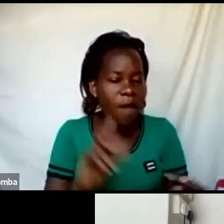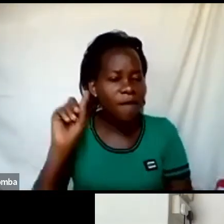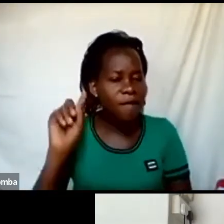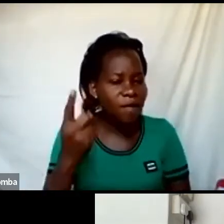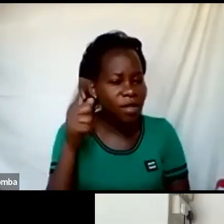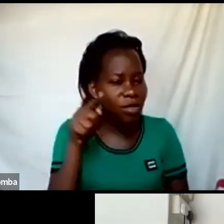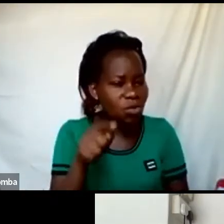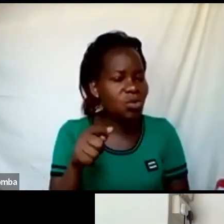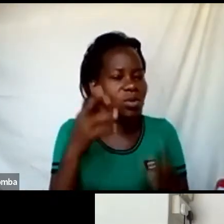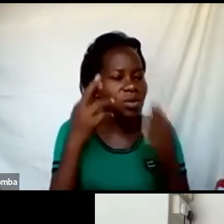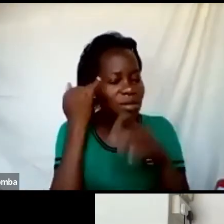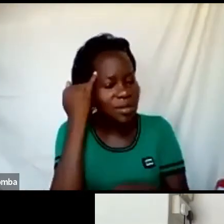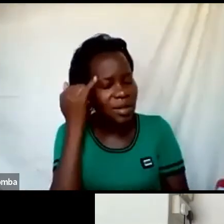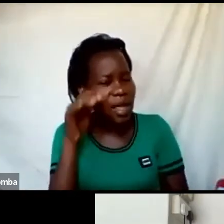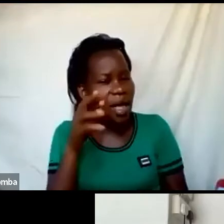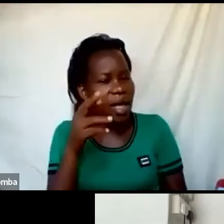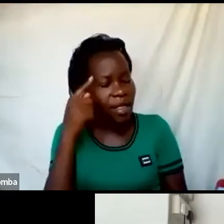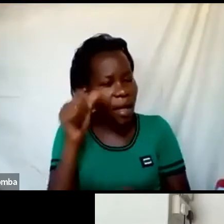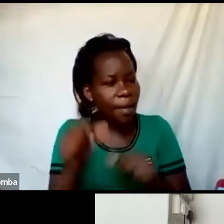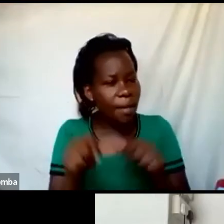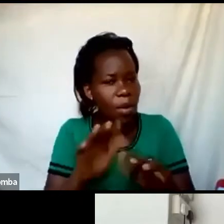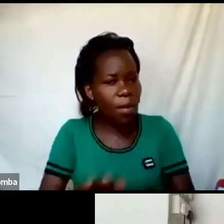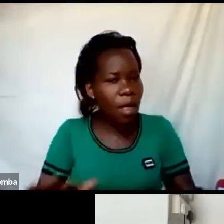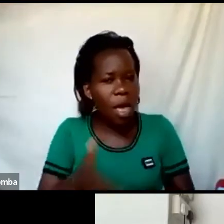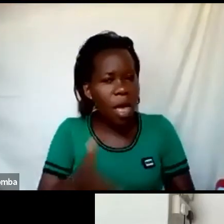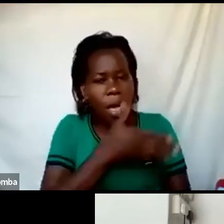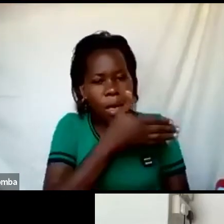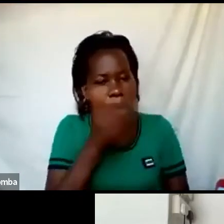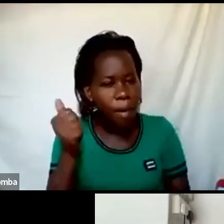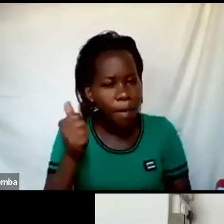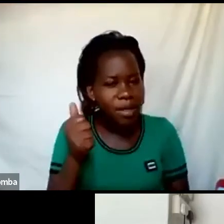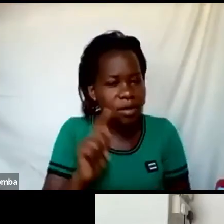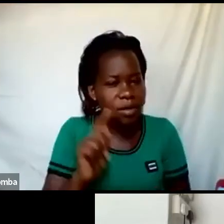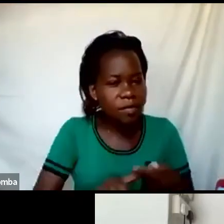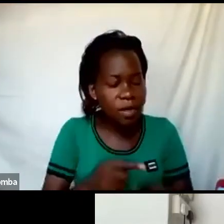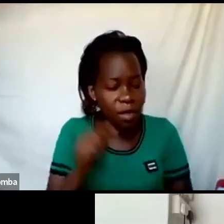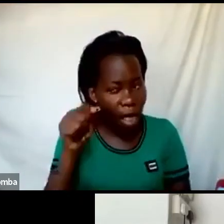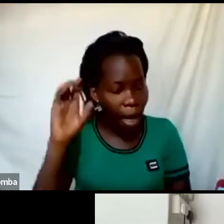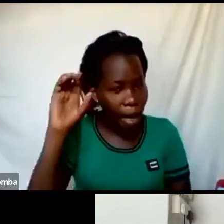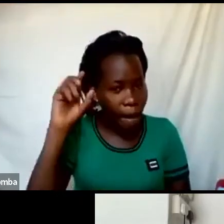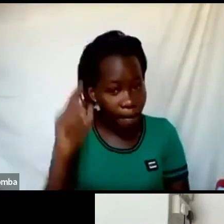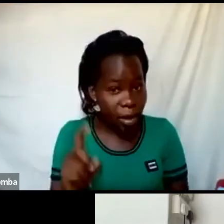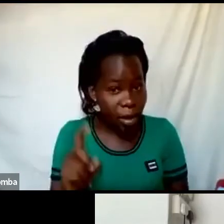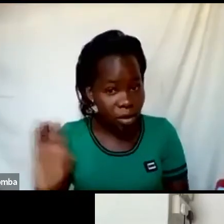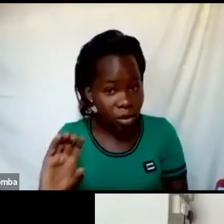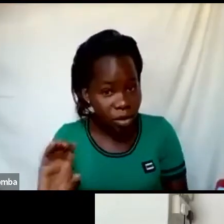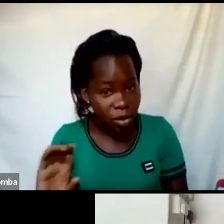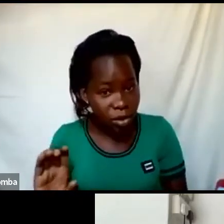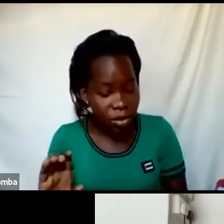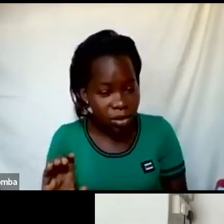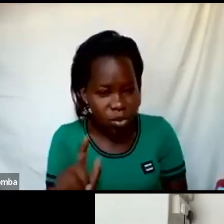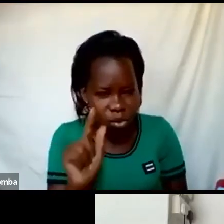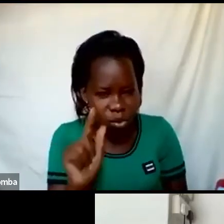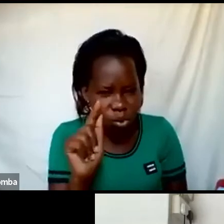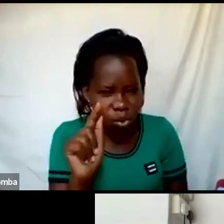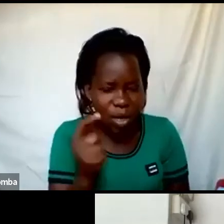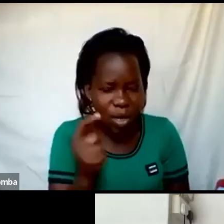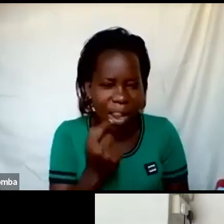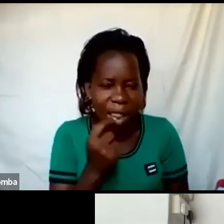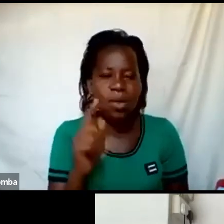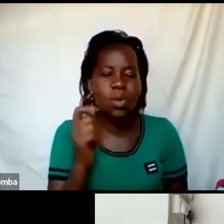initiate your market, your best ally is that consumer that has managed to test what you do. Whatever service it is,